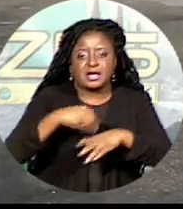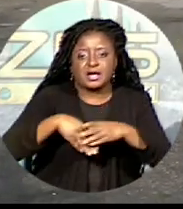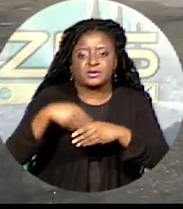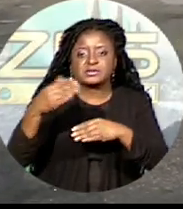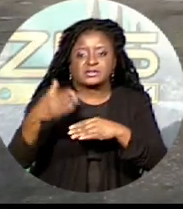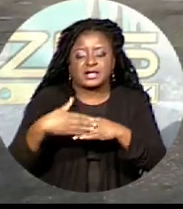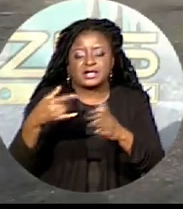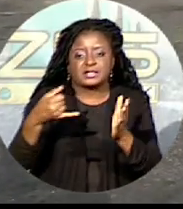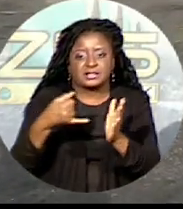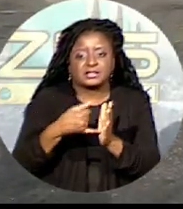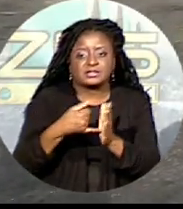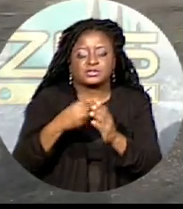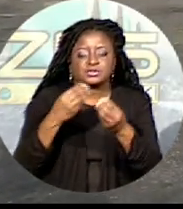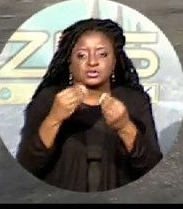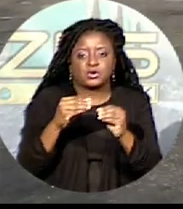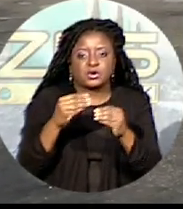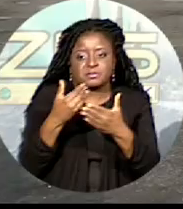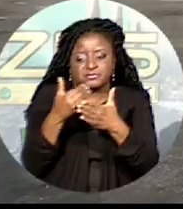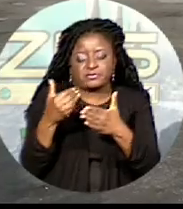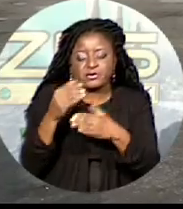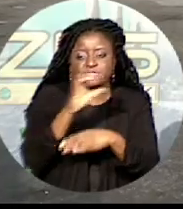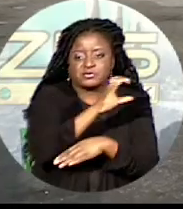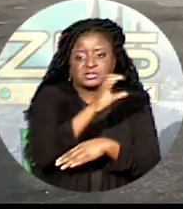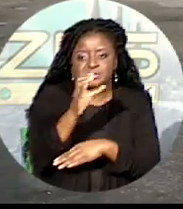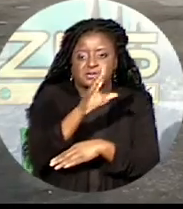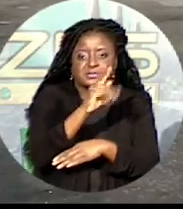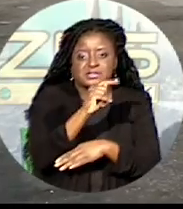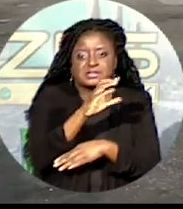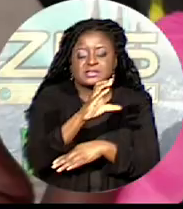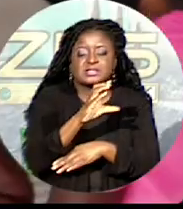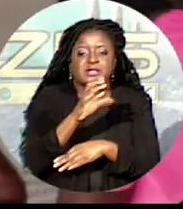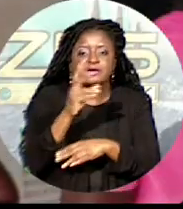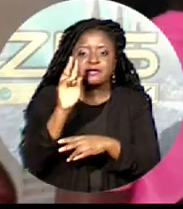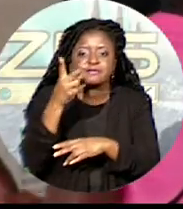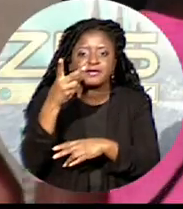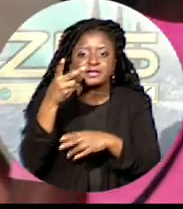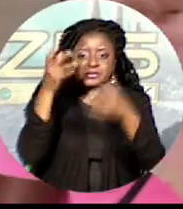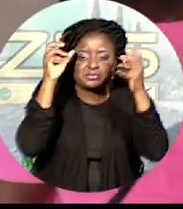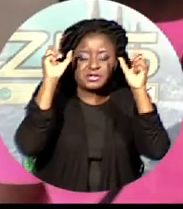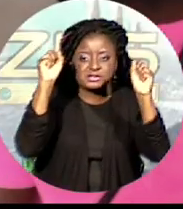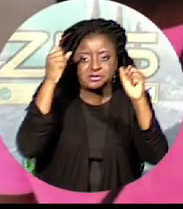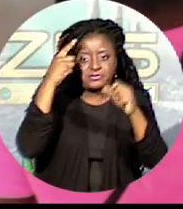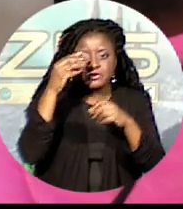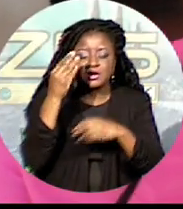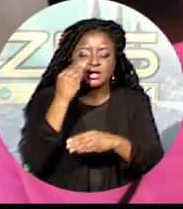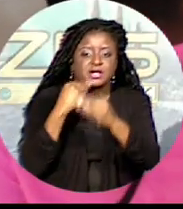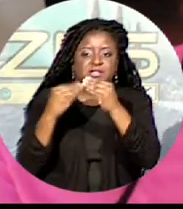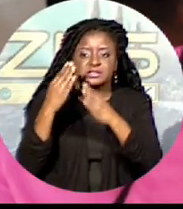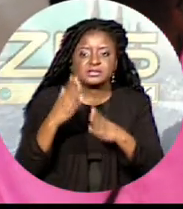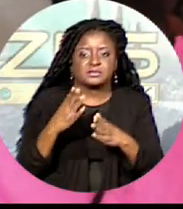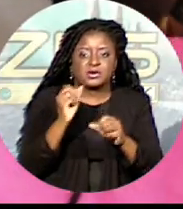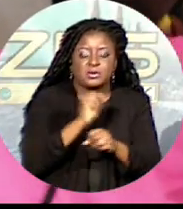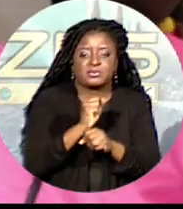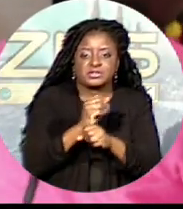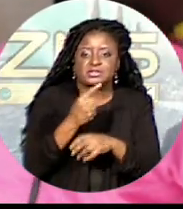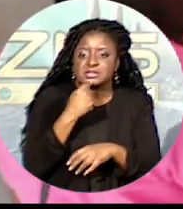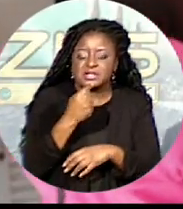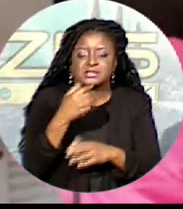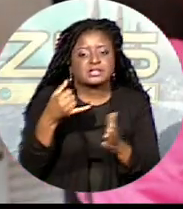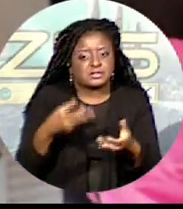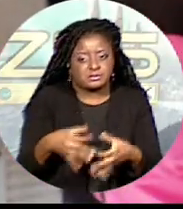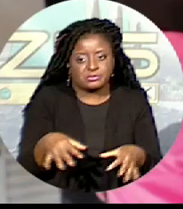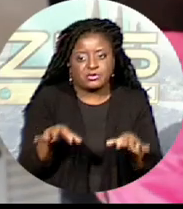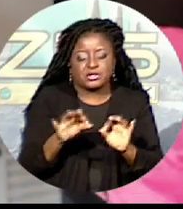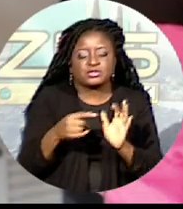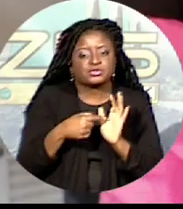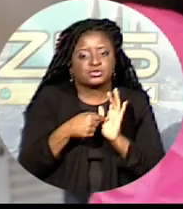to Christmas. BTC Senior Vice President for Customer Operations, Patricia Walters, says it's important for them to show